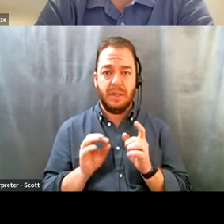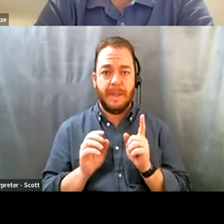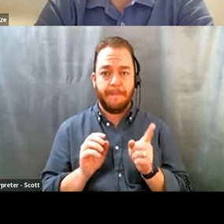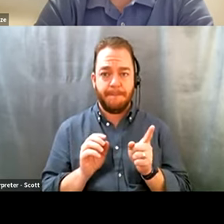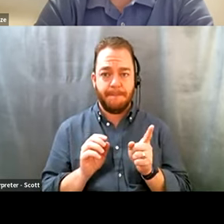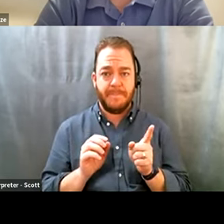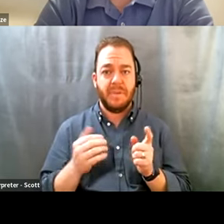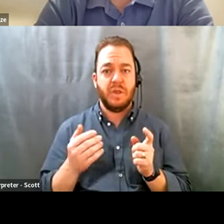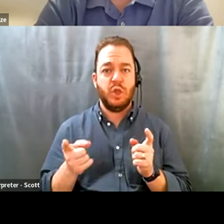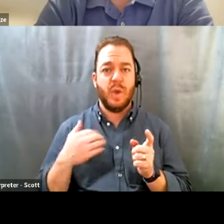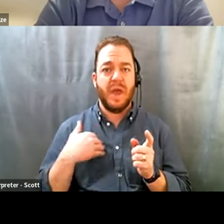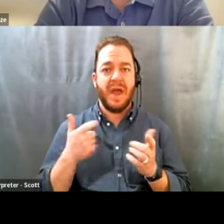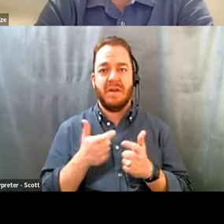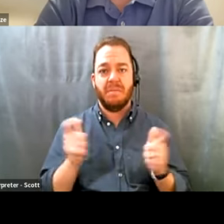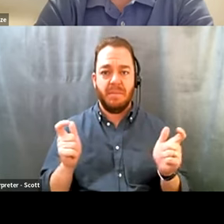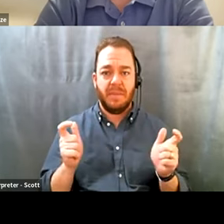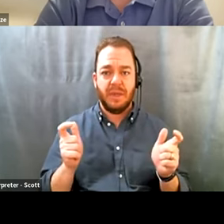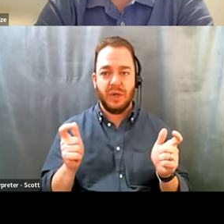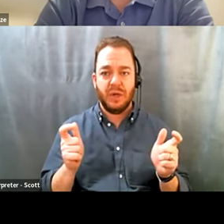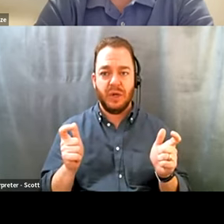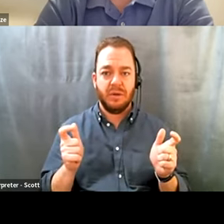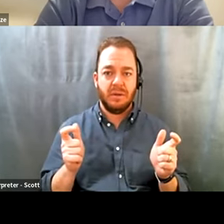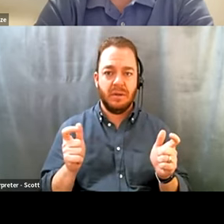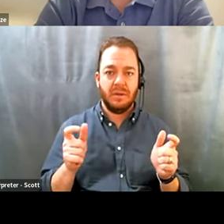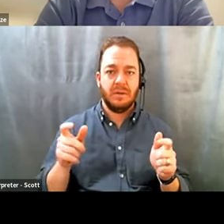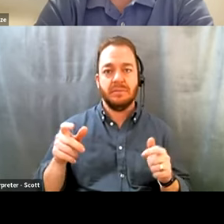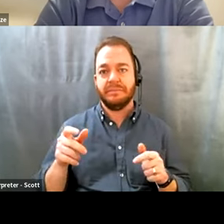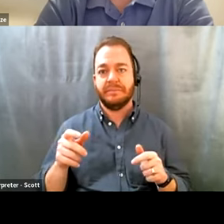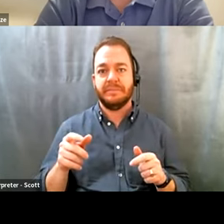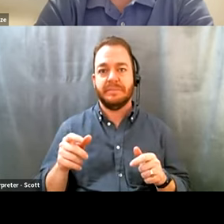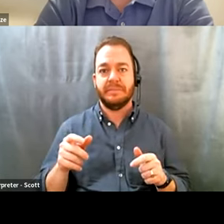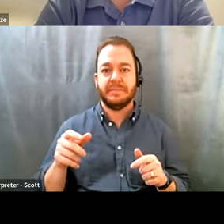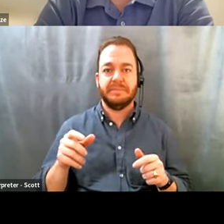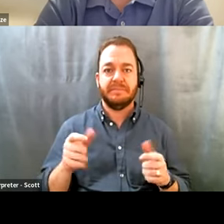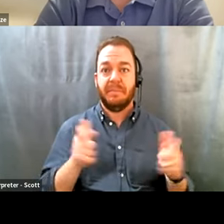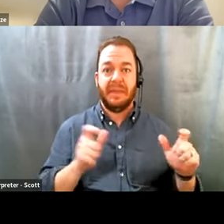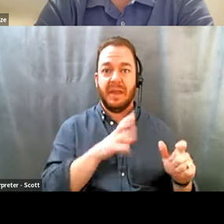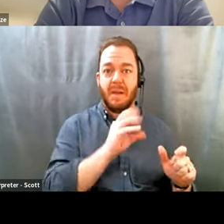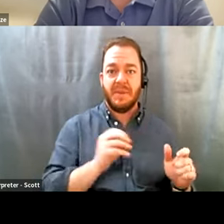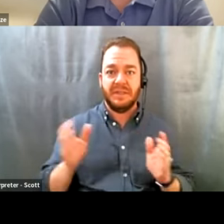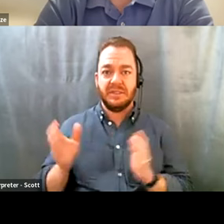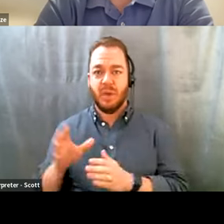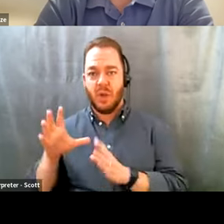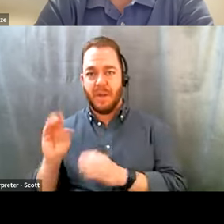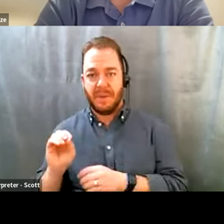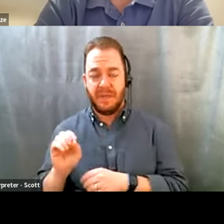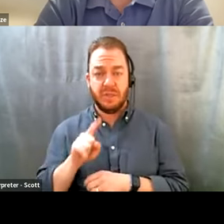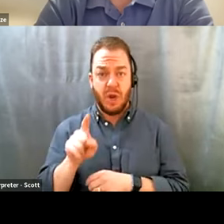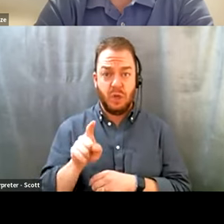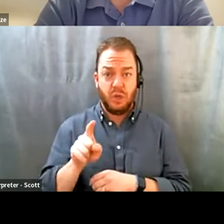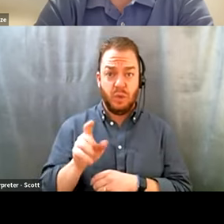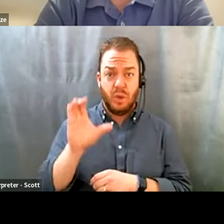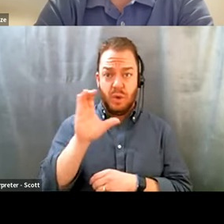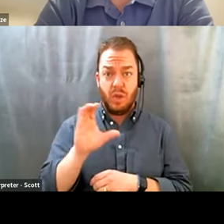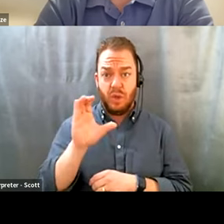you have kind of like larger prime companies and then smaller companies. So are you looking